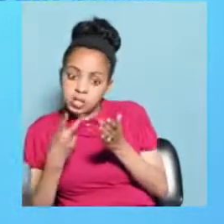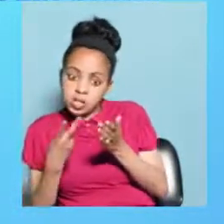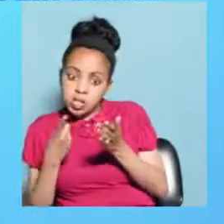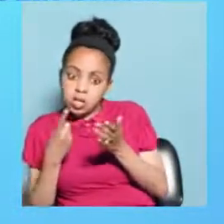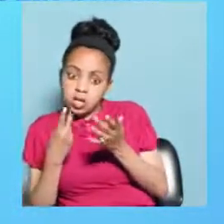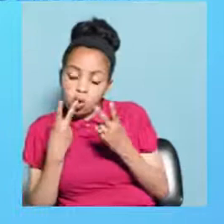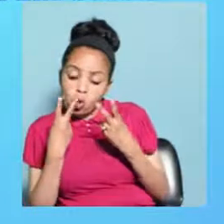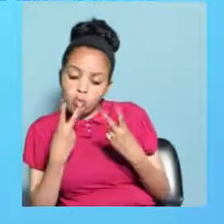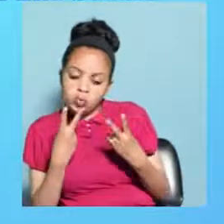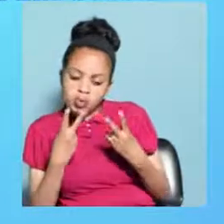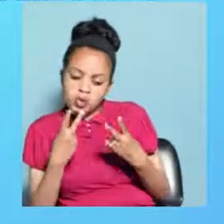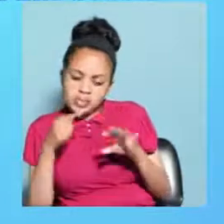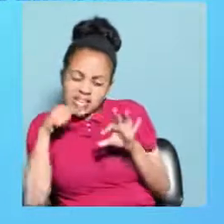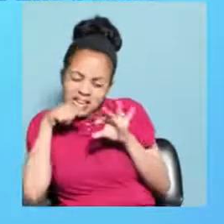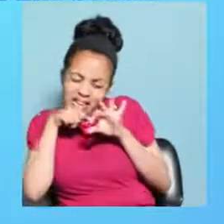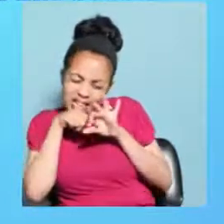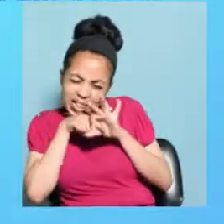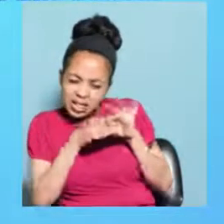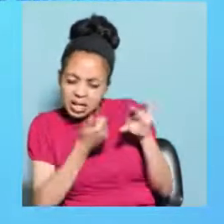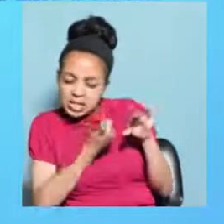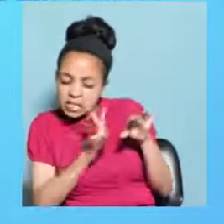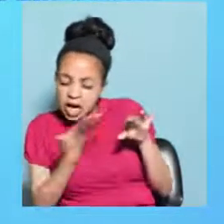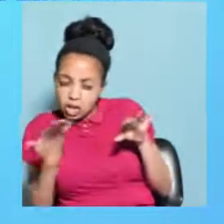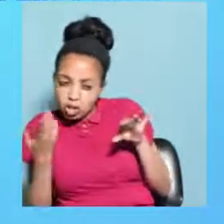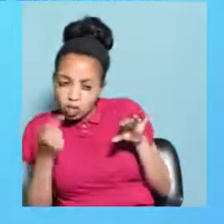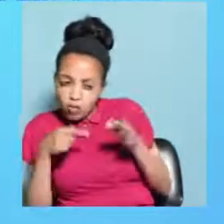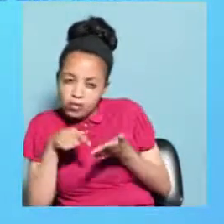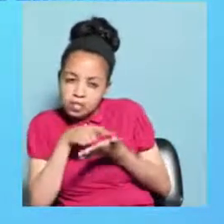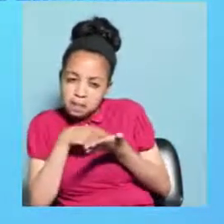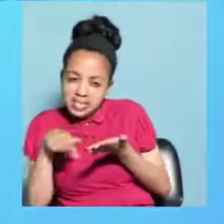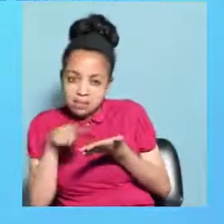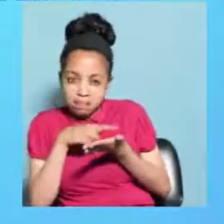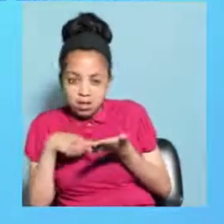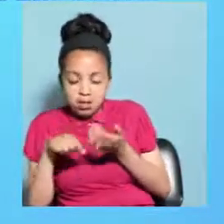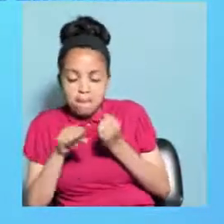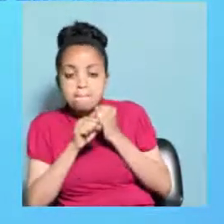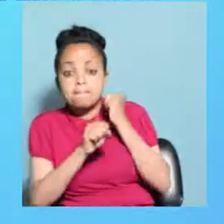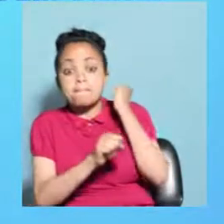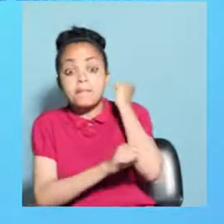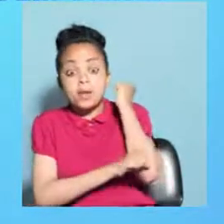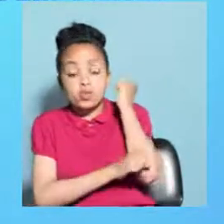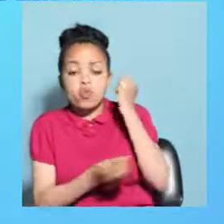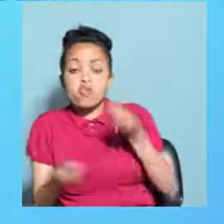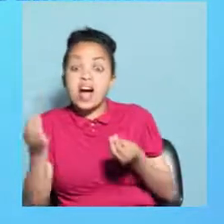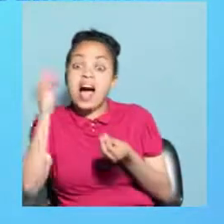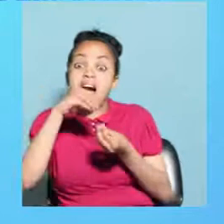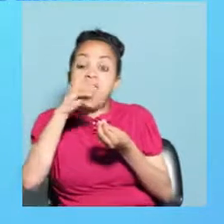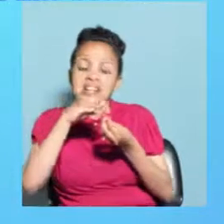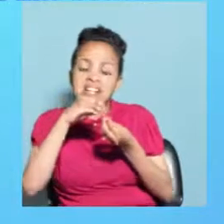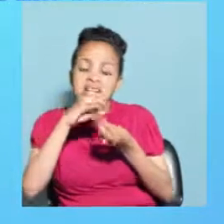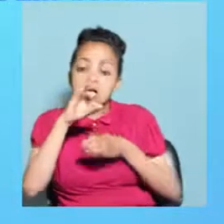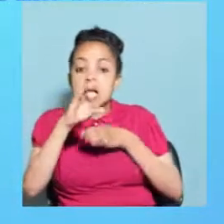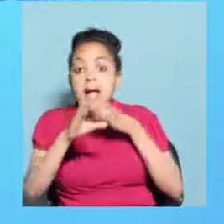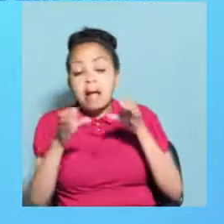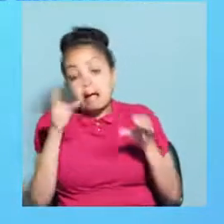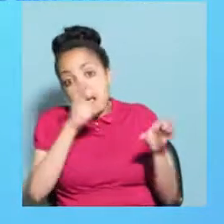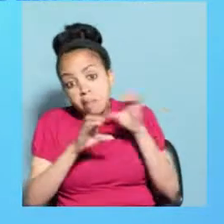or observe the detailed structure of a specimen, which is based on adding of chemical or